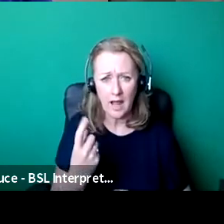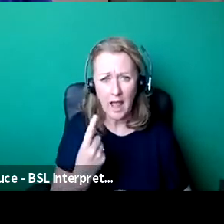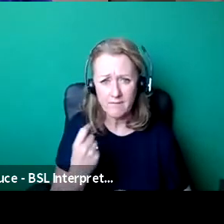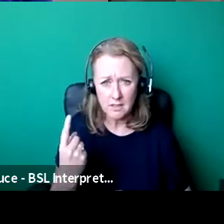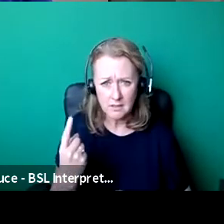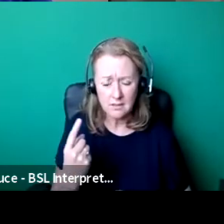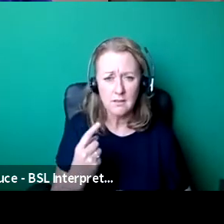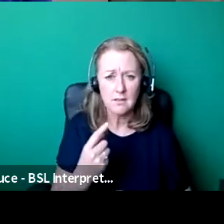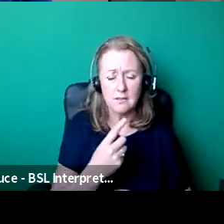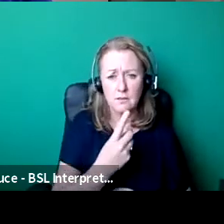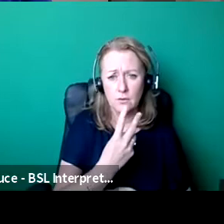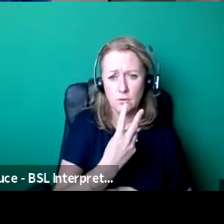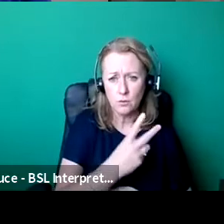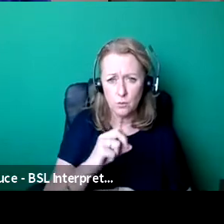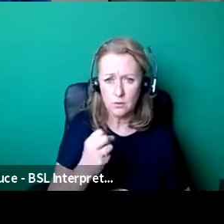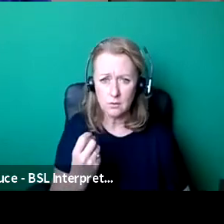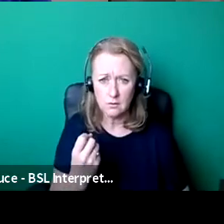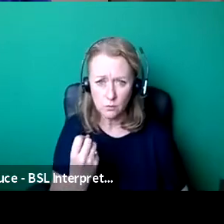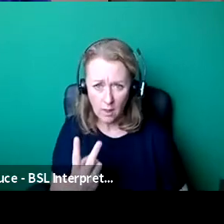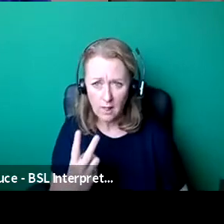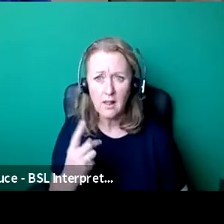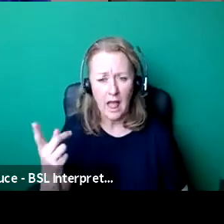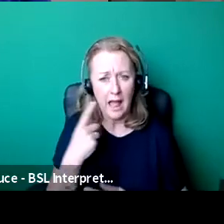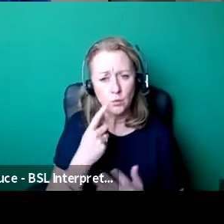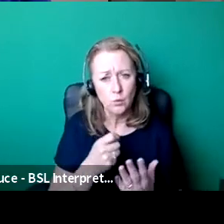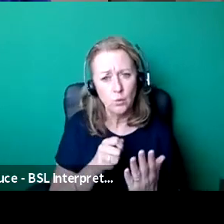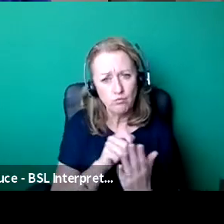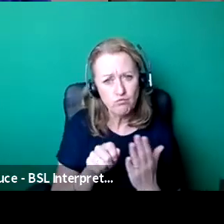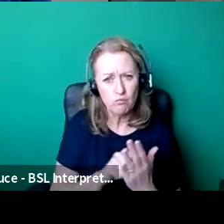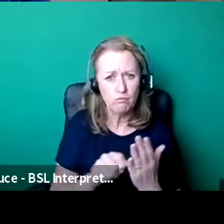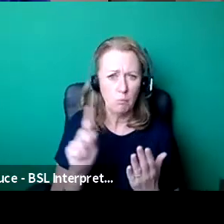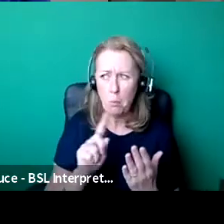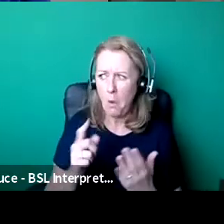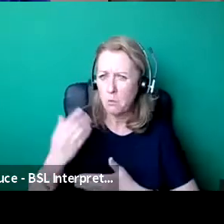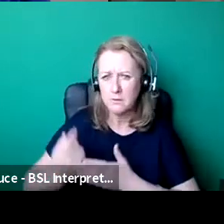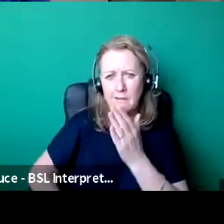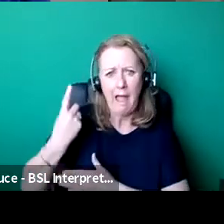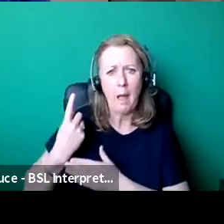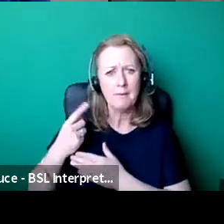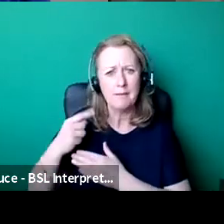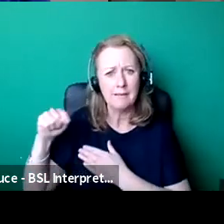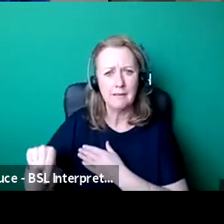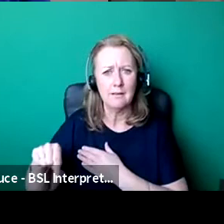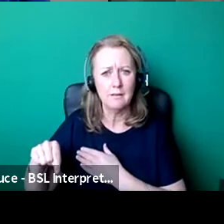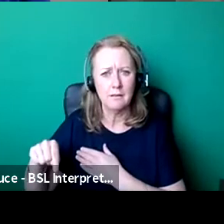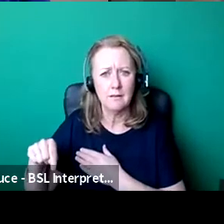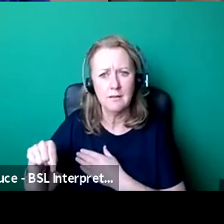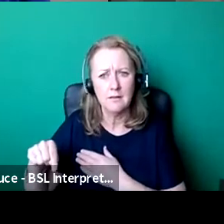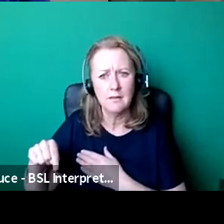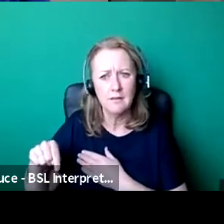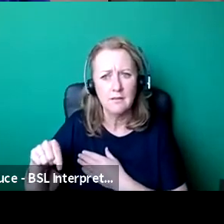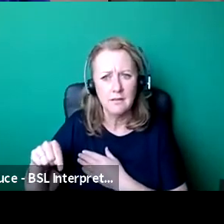report about this this in Egypt and what is going on, because I didn't found an interest in other journalists to do